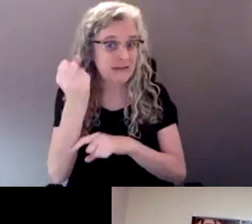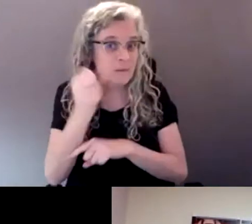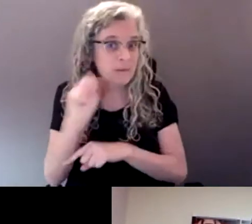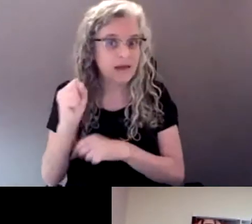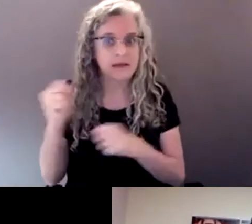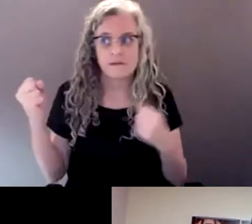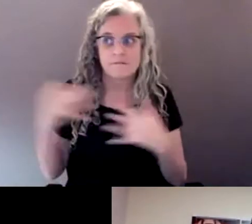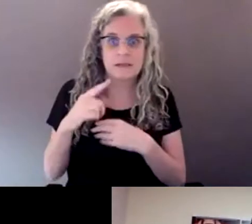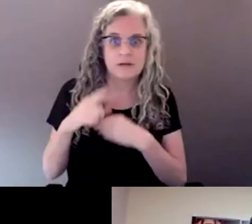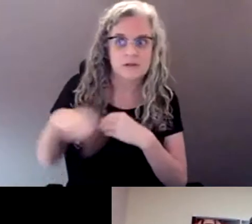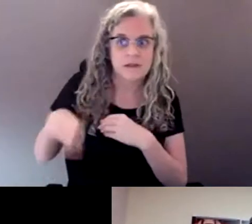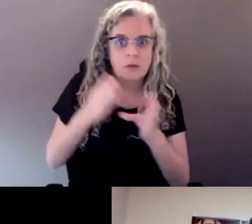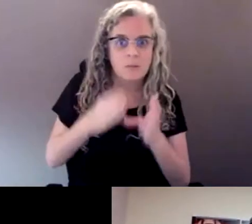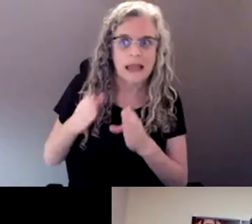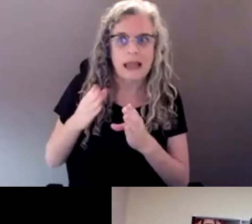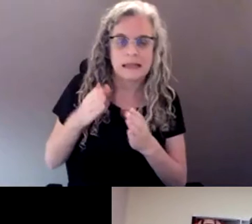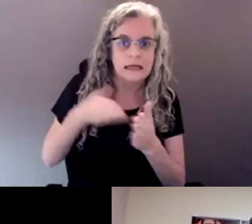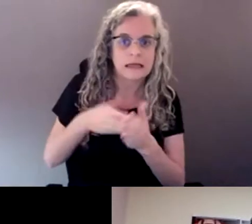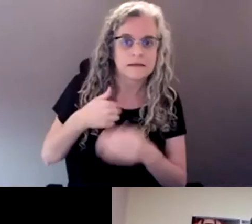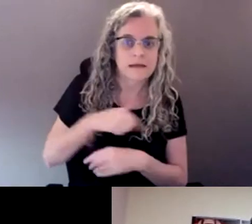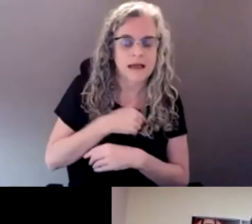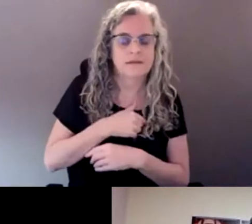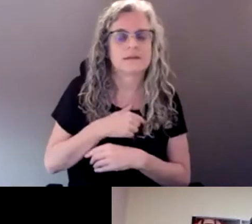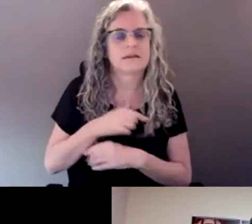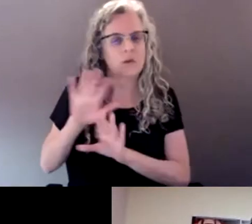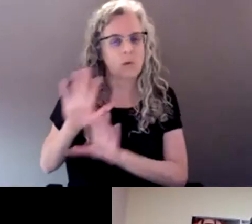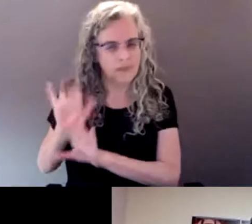think is that, and I'm not sure I have this right, but I think,